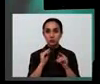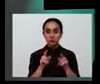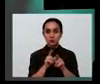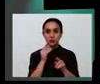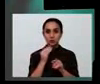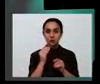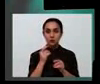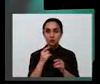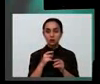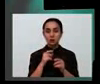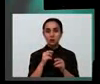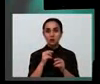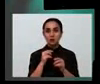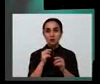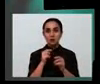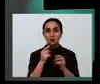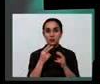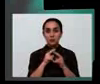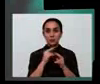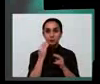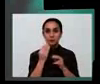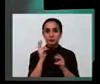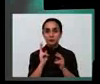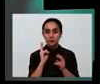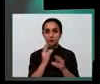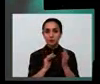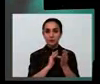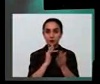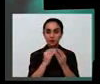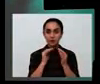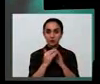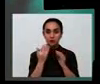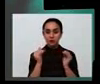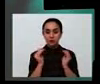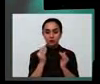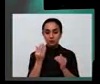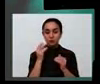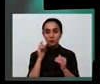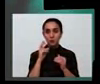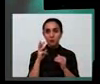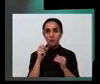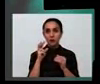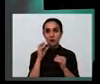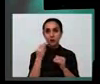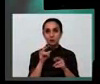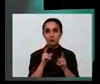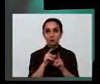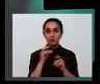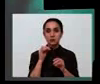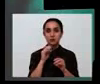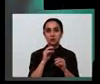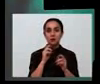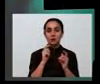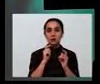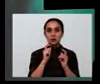bu rag'batlantirishga olib kelganligi, ya'ni kim shahar va qishloqlarda kichik mahalliy korxonalar tuzsa